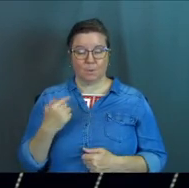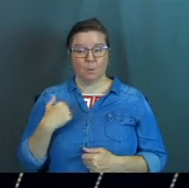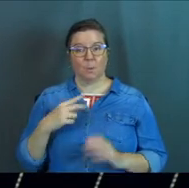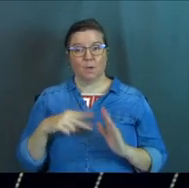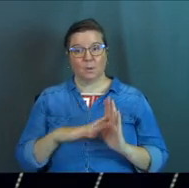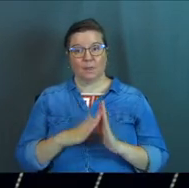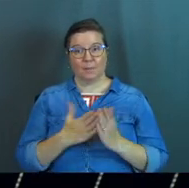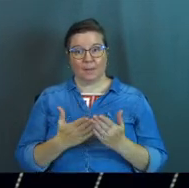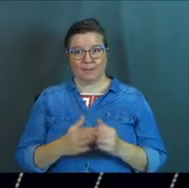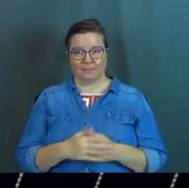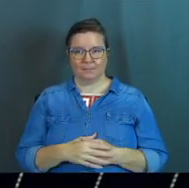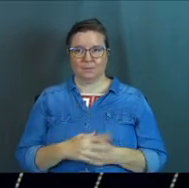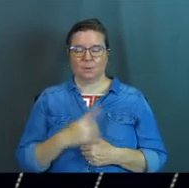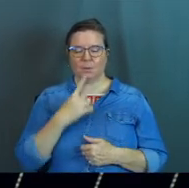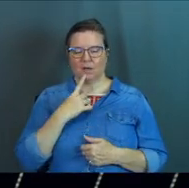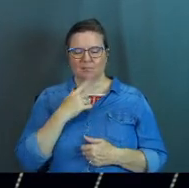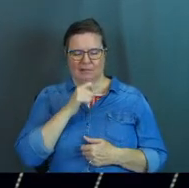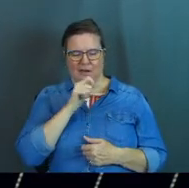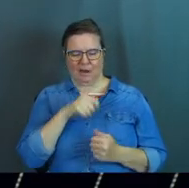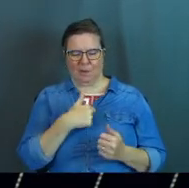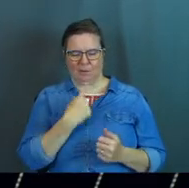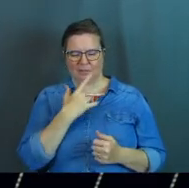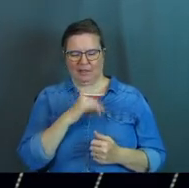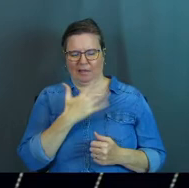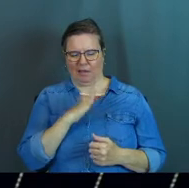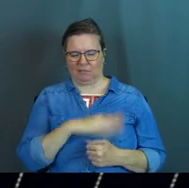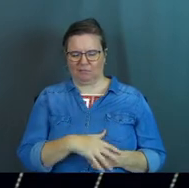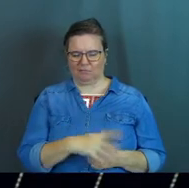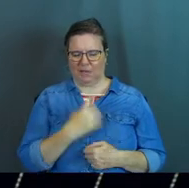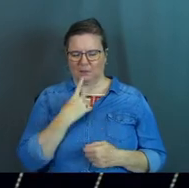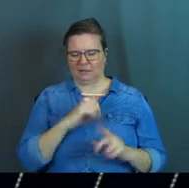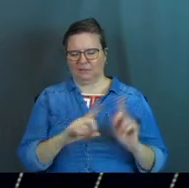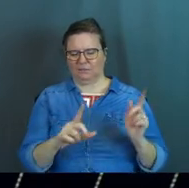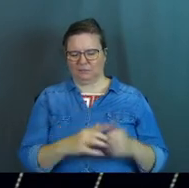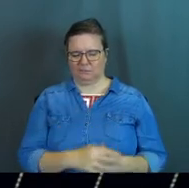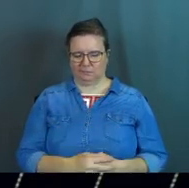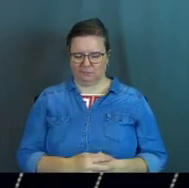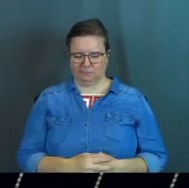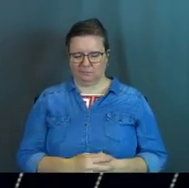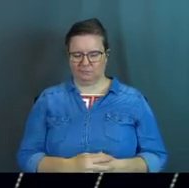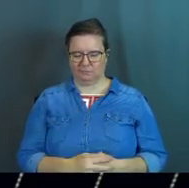We read the Bible. And we say, that's not how I would have said that, God.